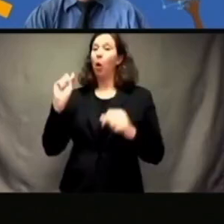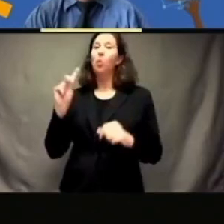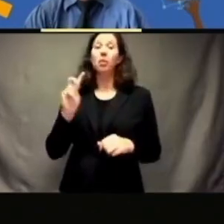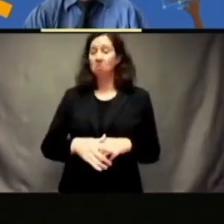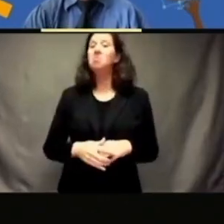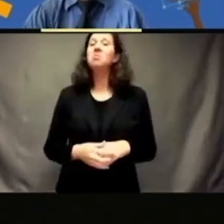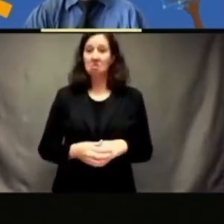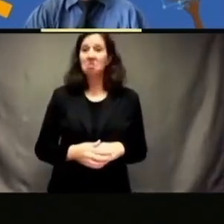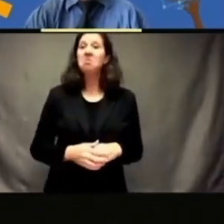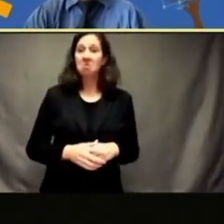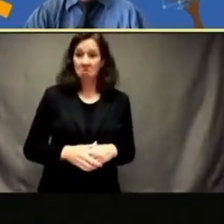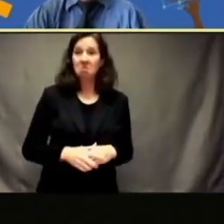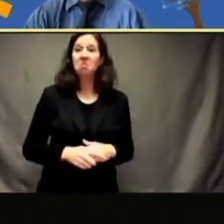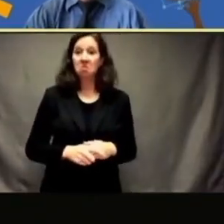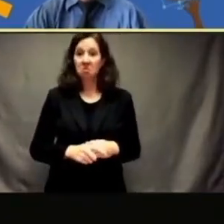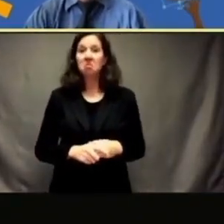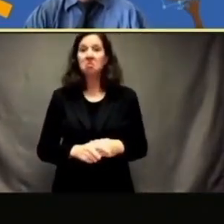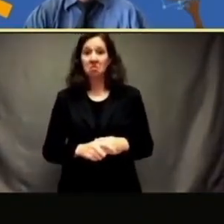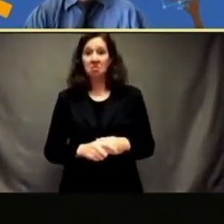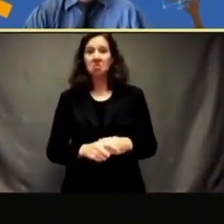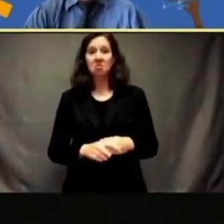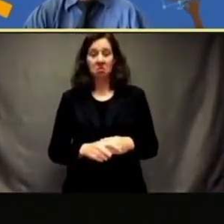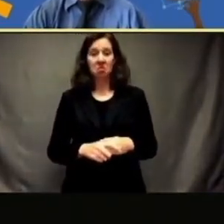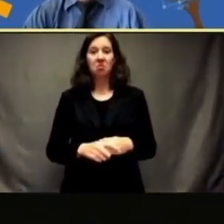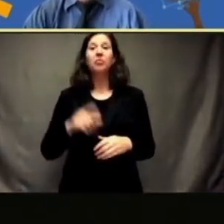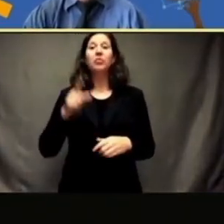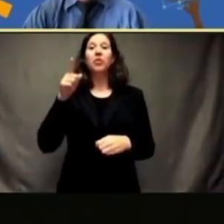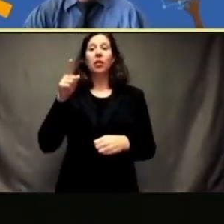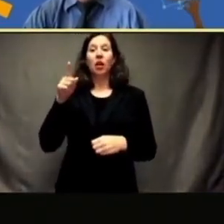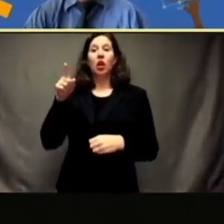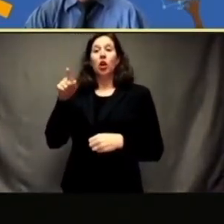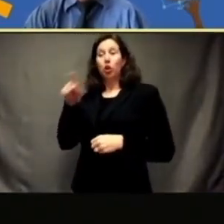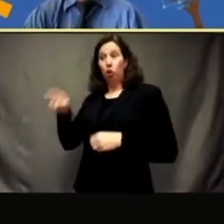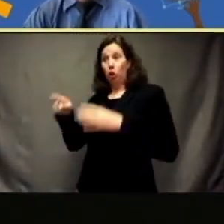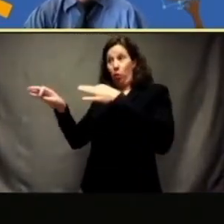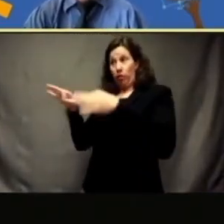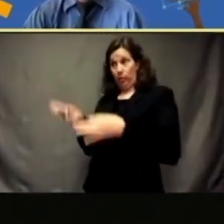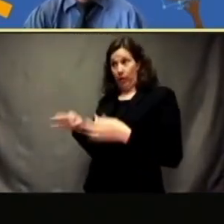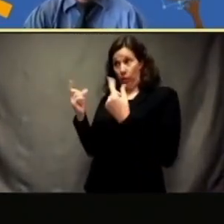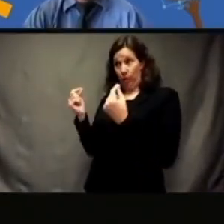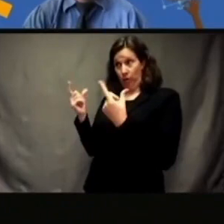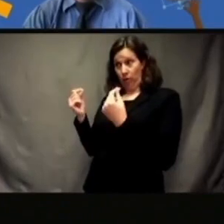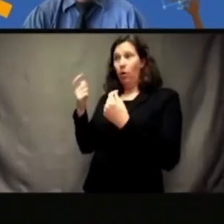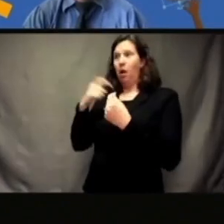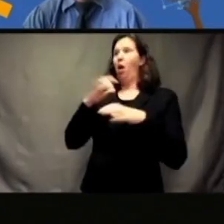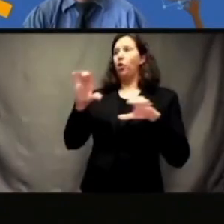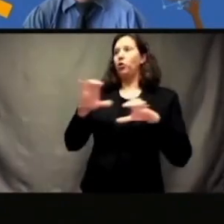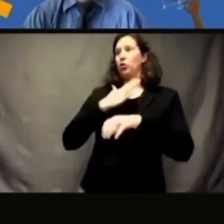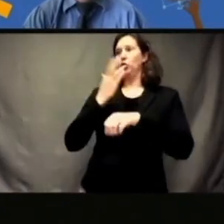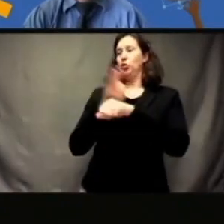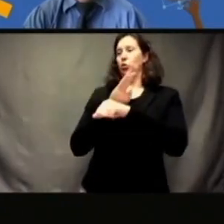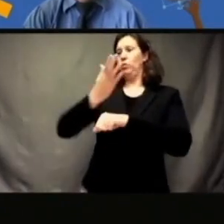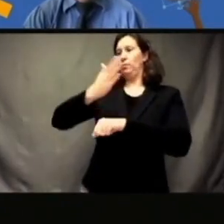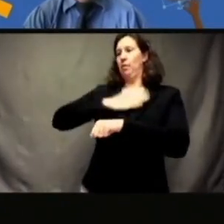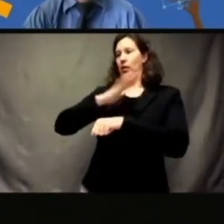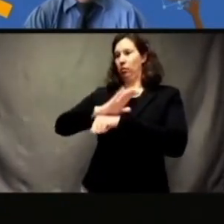we have to You do it walk with me yours through because it. mine. Yeah, you walk Yes, me please, through it and I because can do it on mine. okay, because mine's not working.